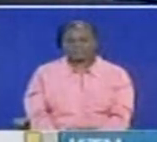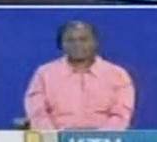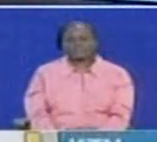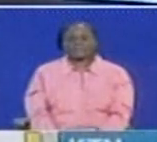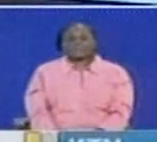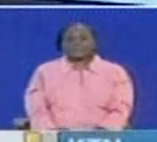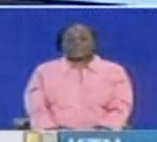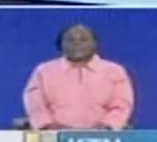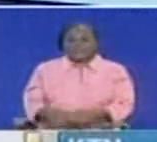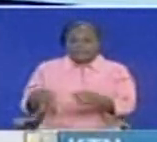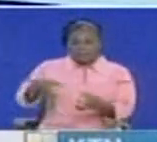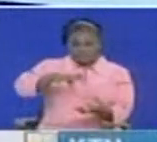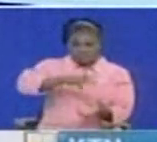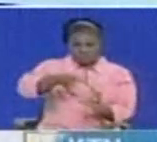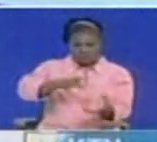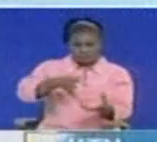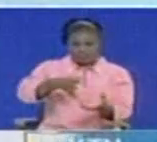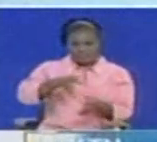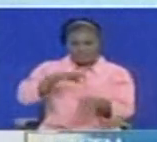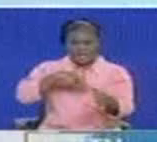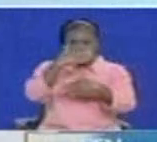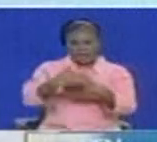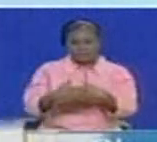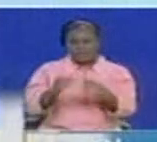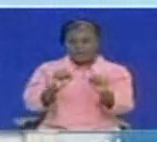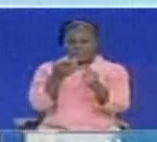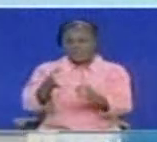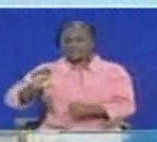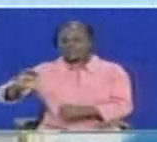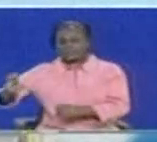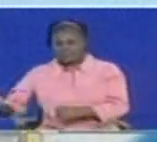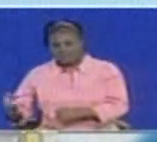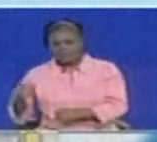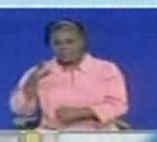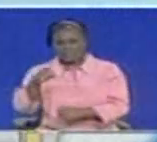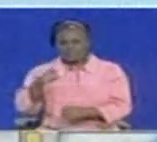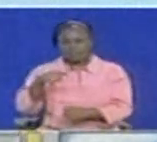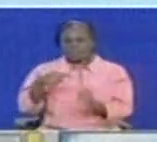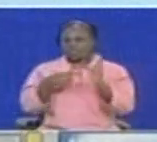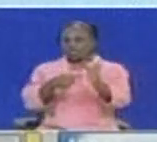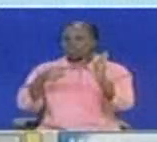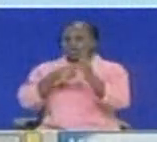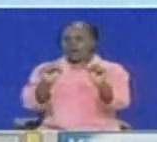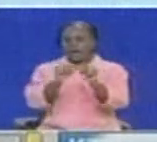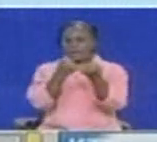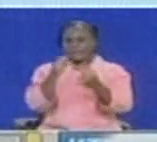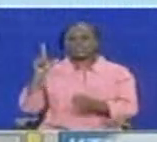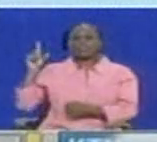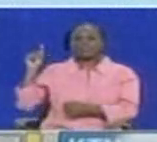Now, a lot of controversy after that mayhem in town because of an image that surfaced earlier on